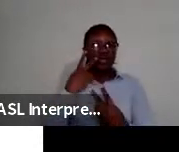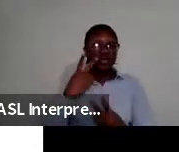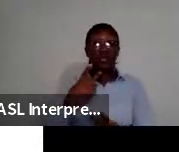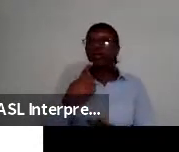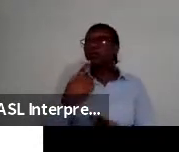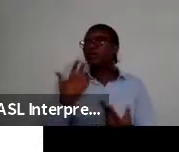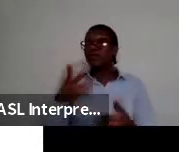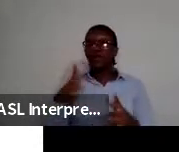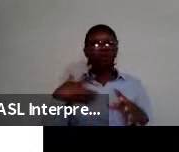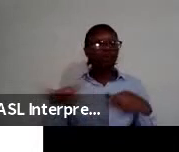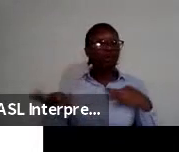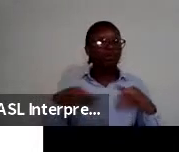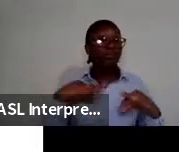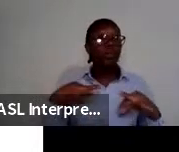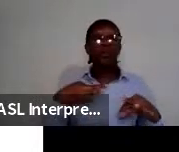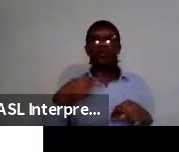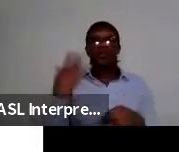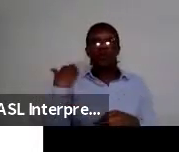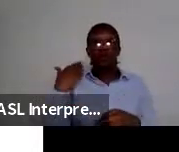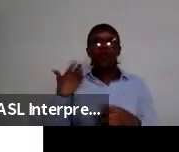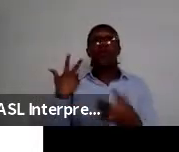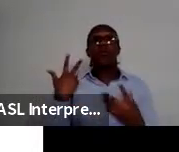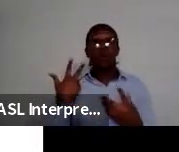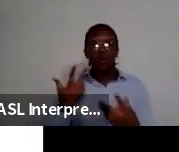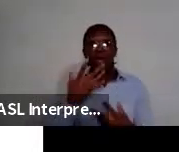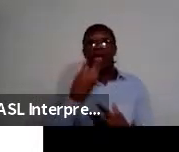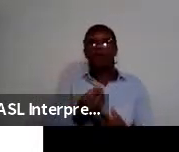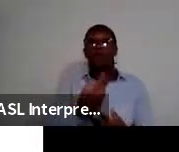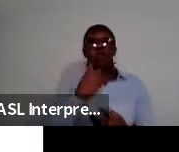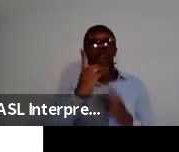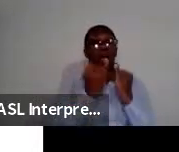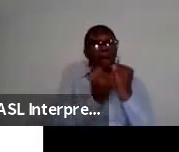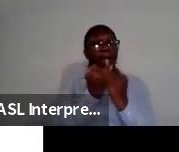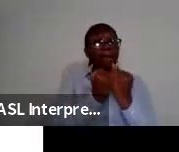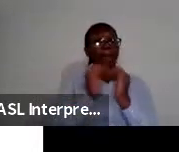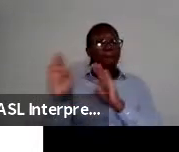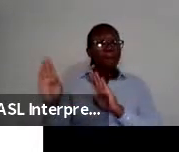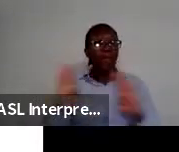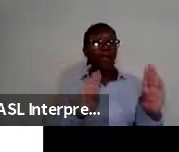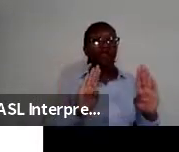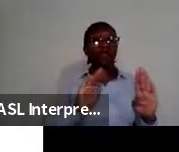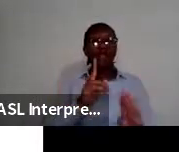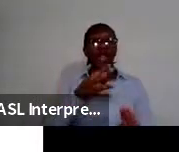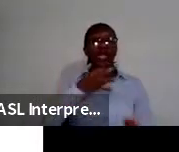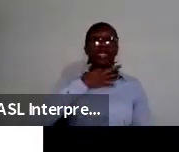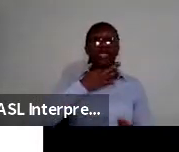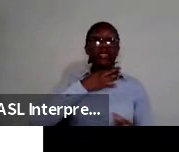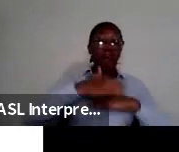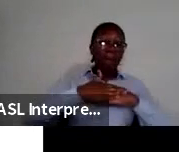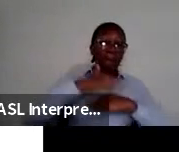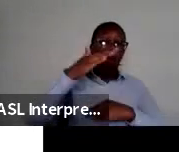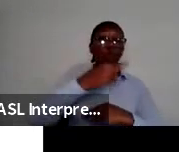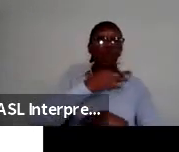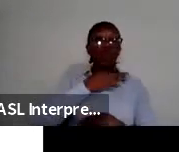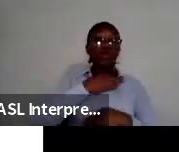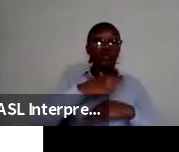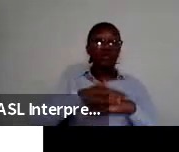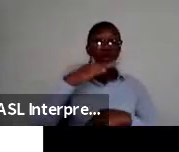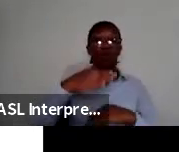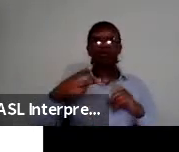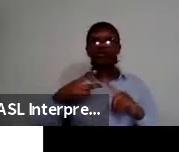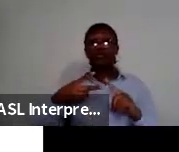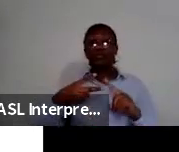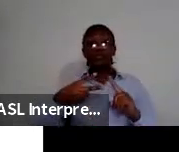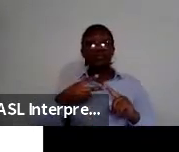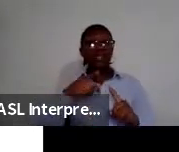already indicated, it brings about uncompetitive behavior leading to a variety of risks, where the diversion of